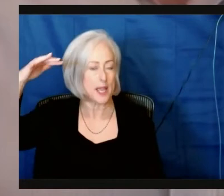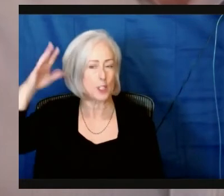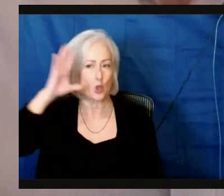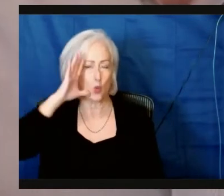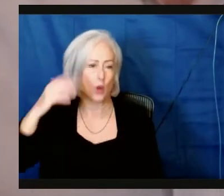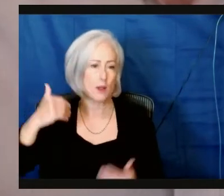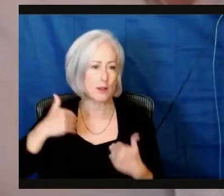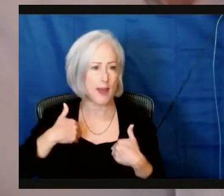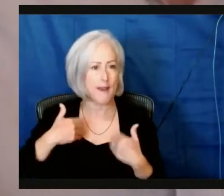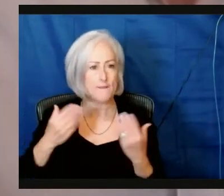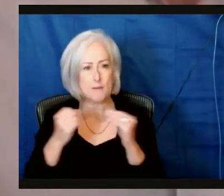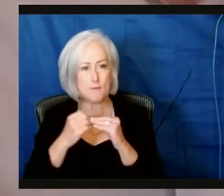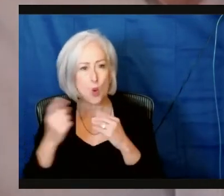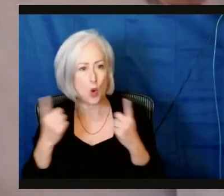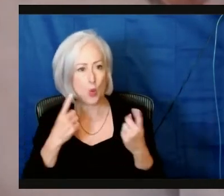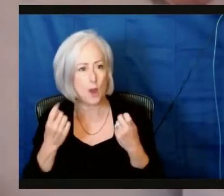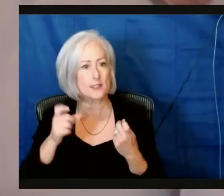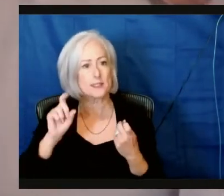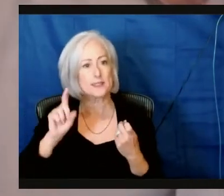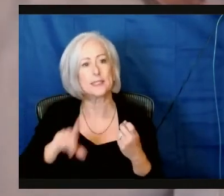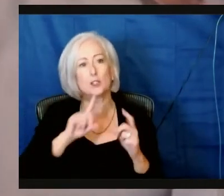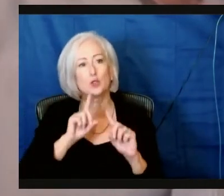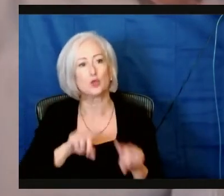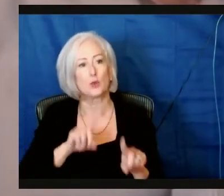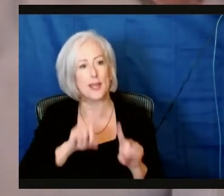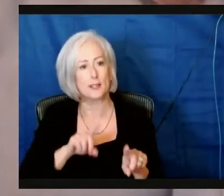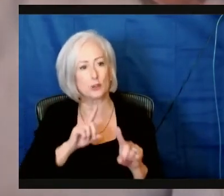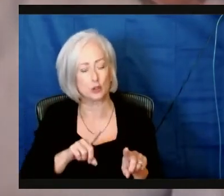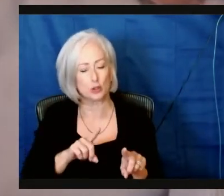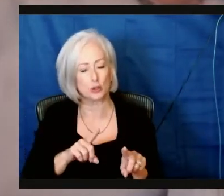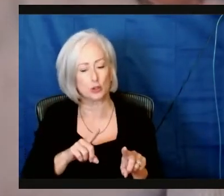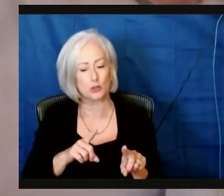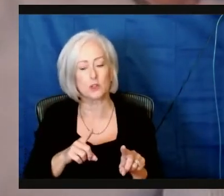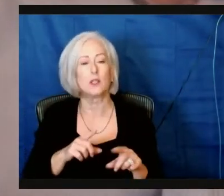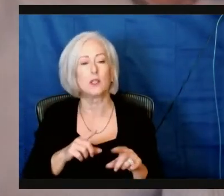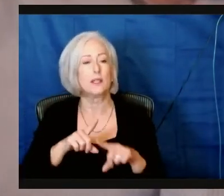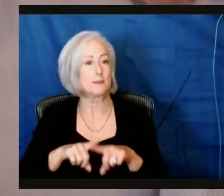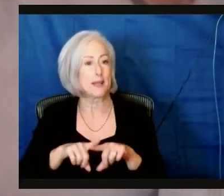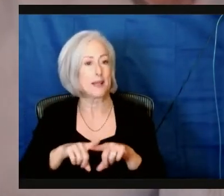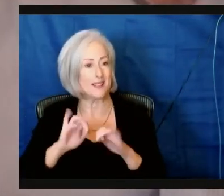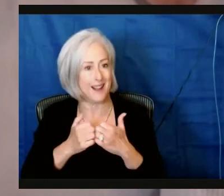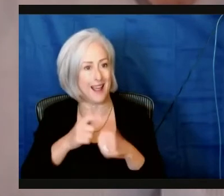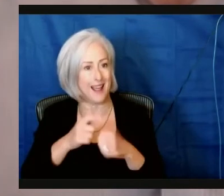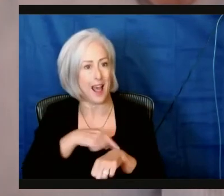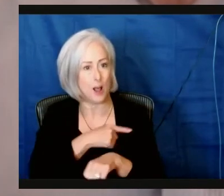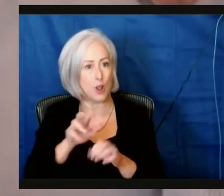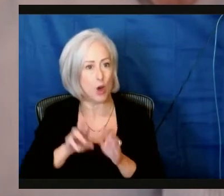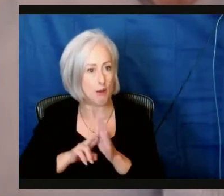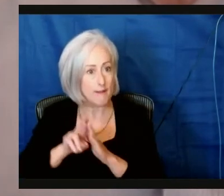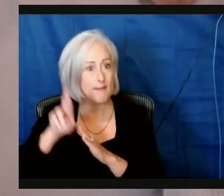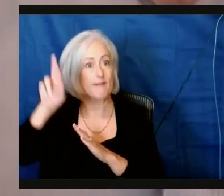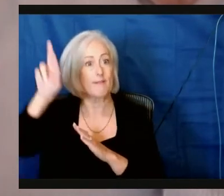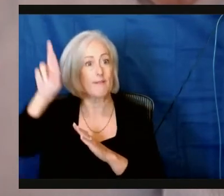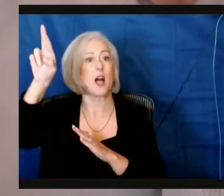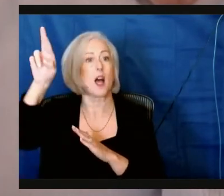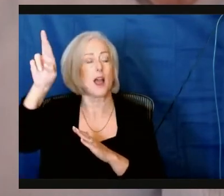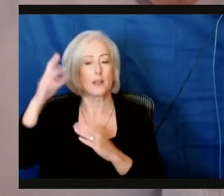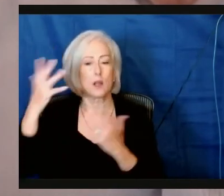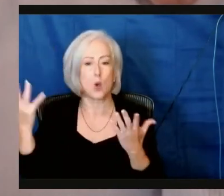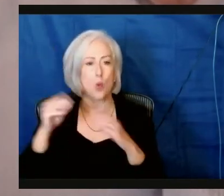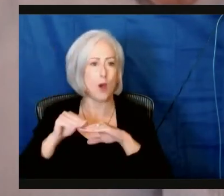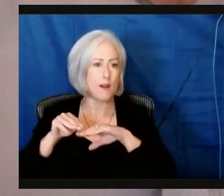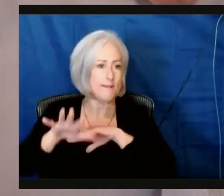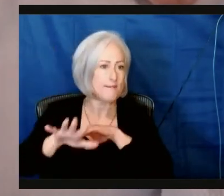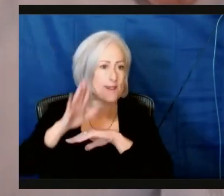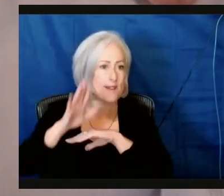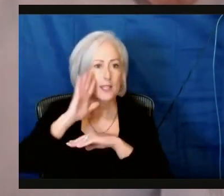we need to answer. Again, it's the duration of the flight, how far they go into space. What effects are we going to see